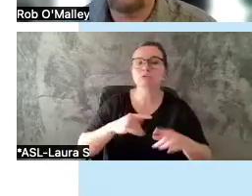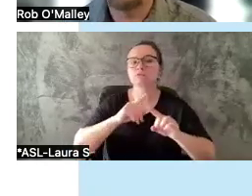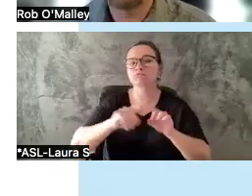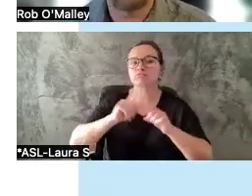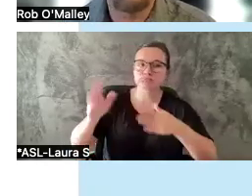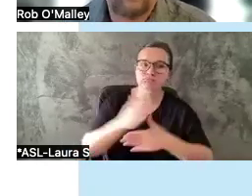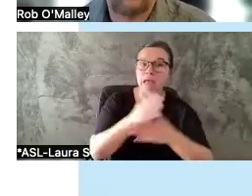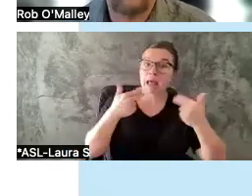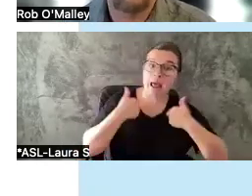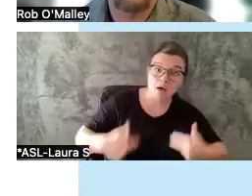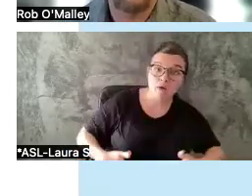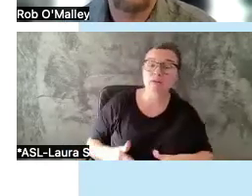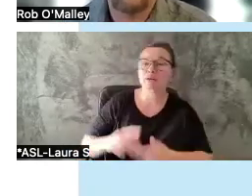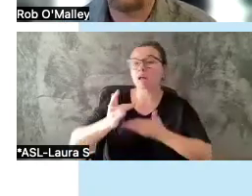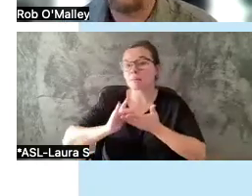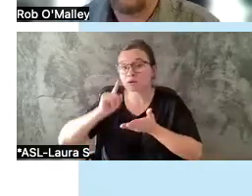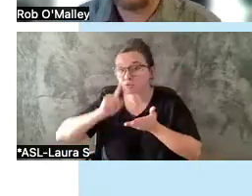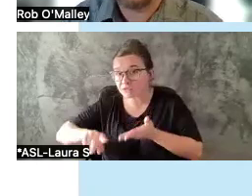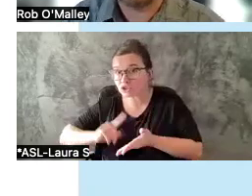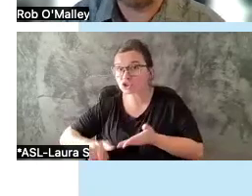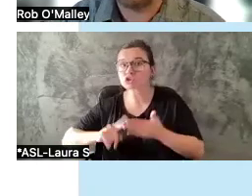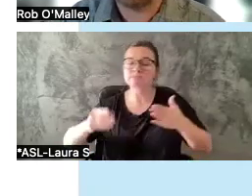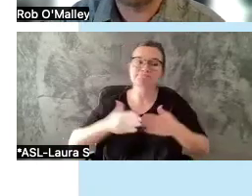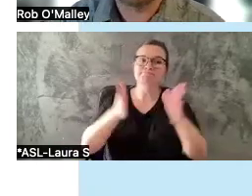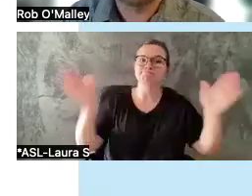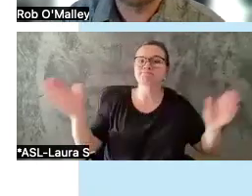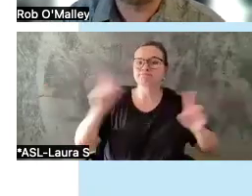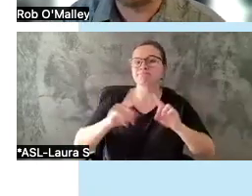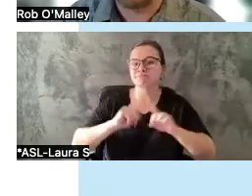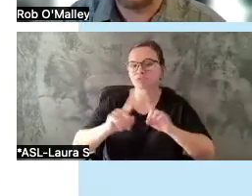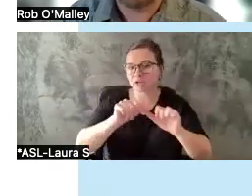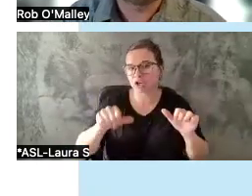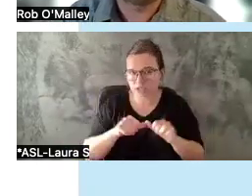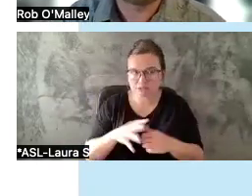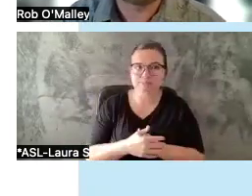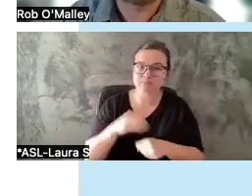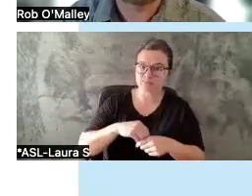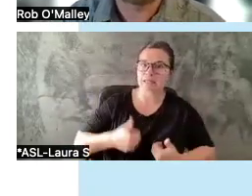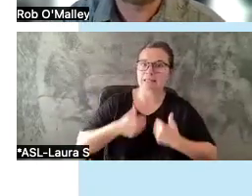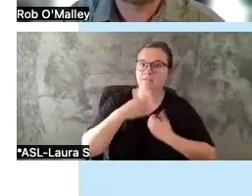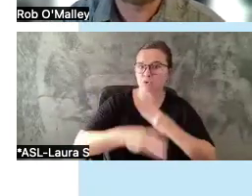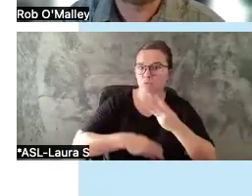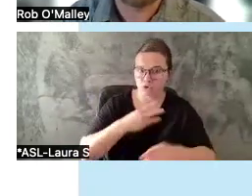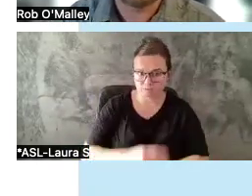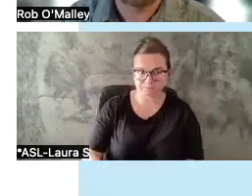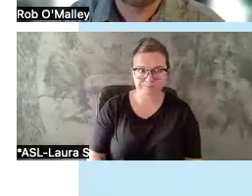individual health to medical research and other broader societal enterprises to the living world.